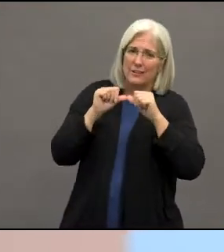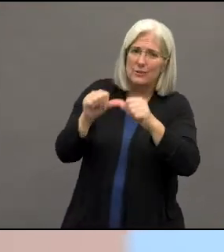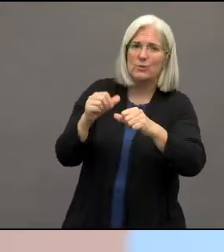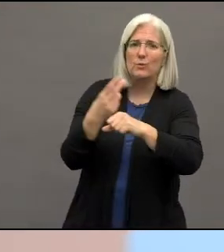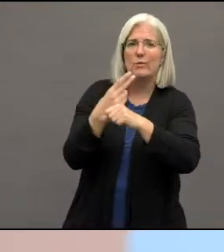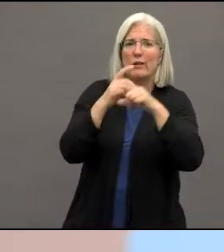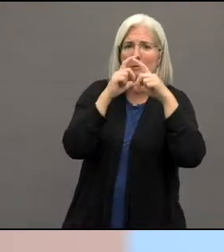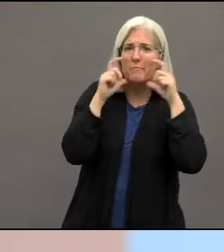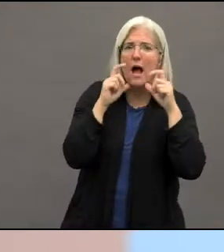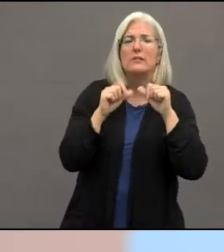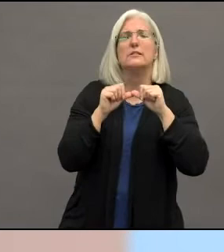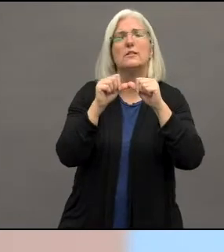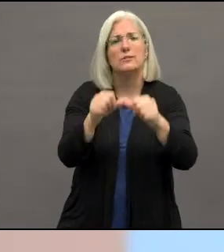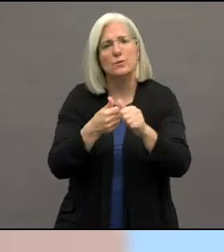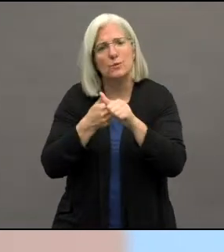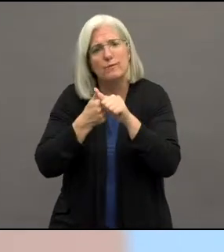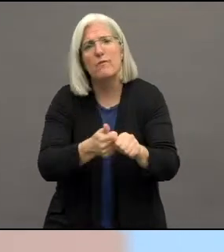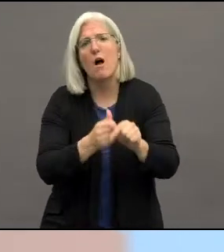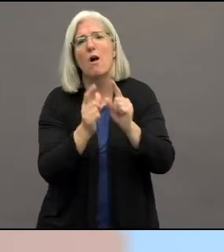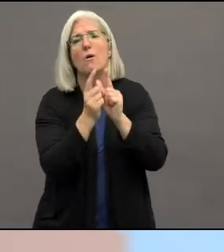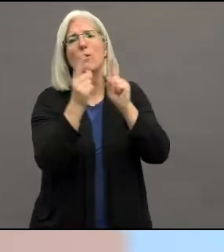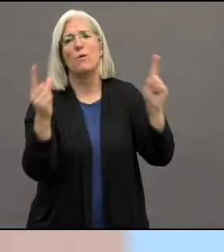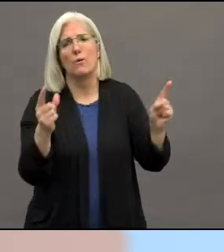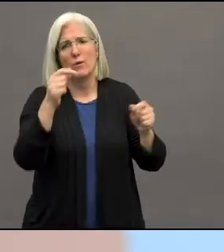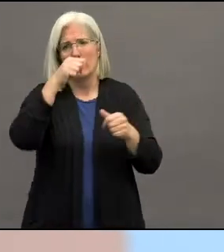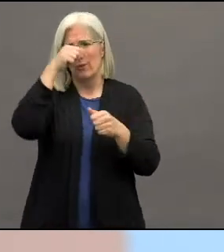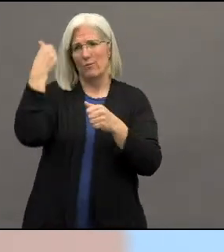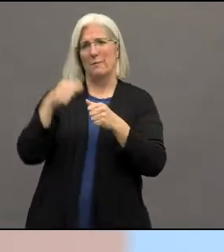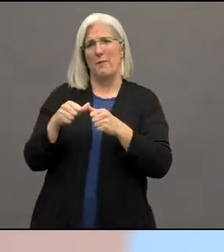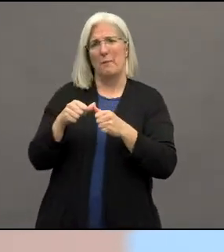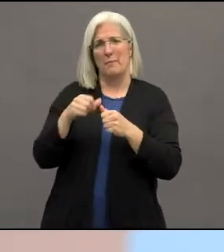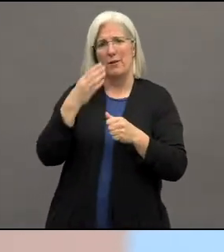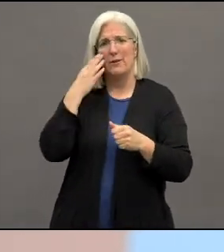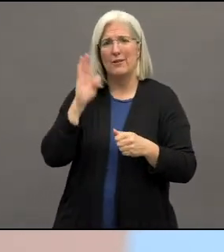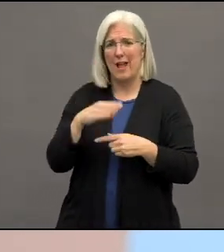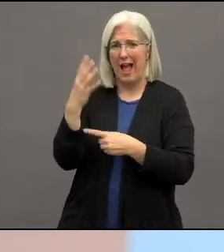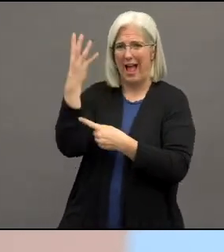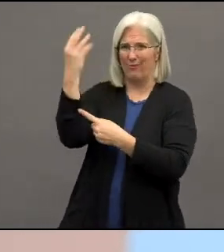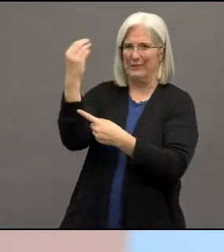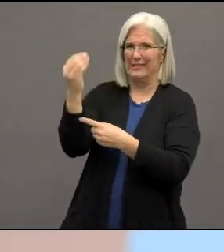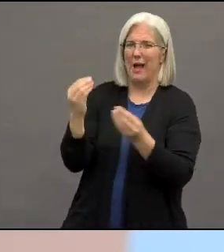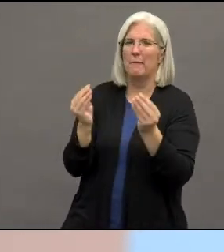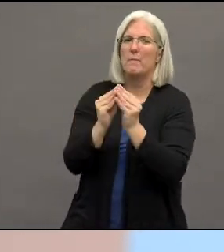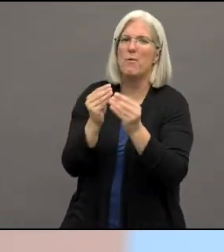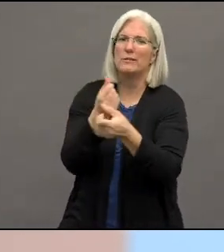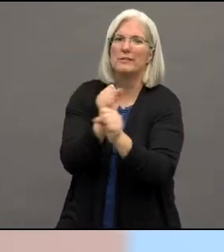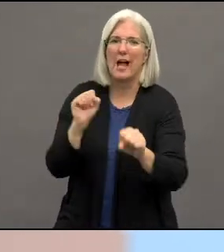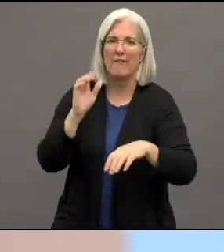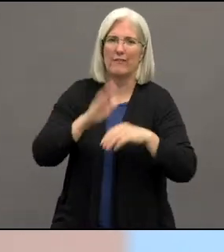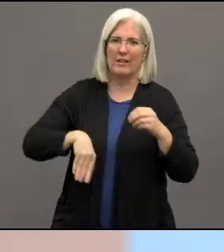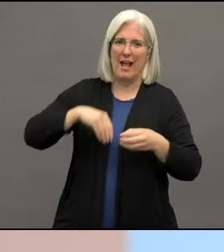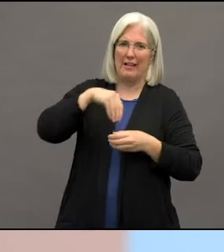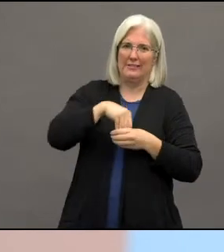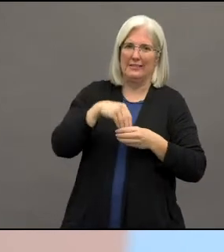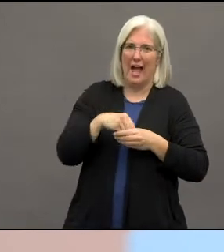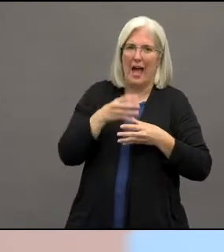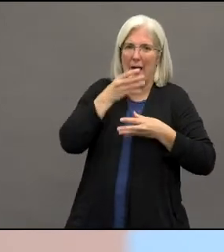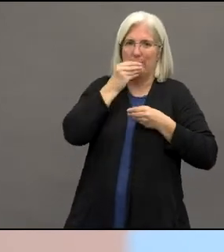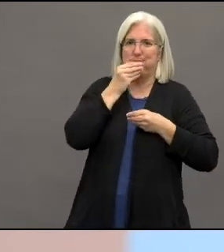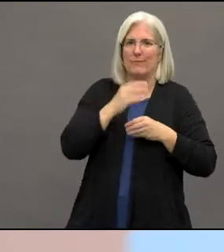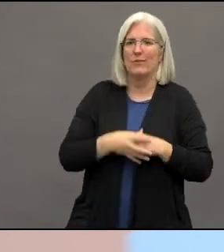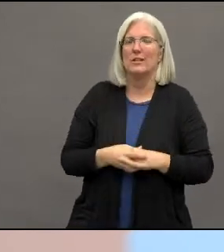distance, and remember that outdoors is safer than indoors. And especially during this holiday season, please try